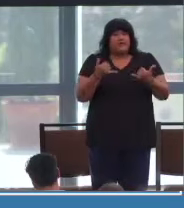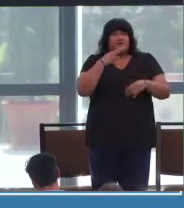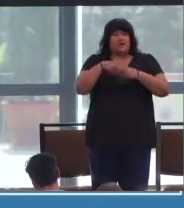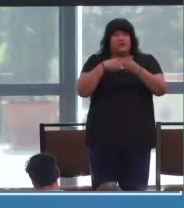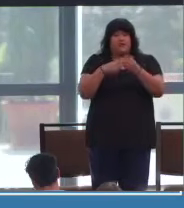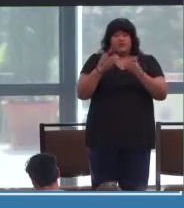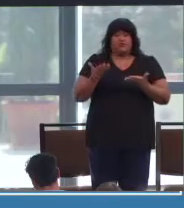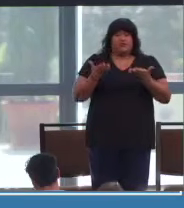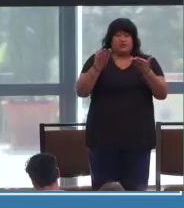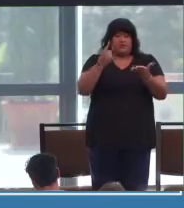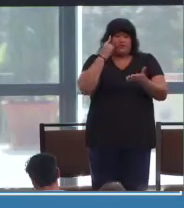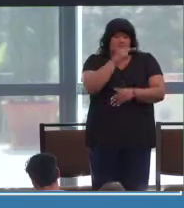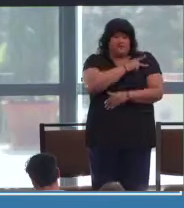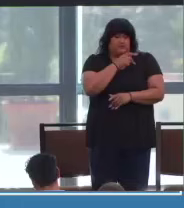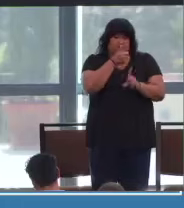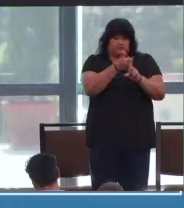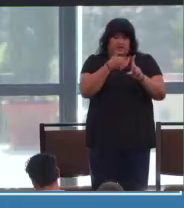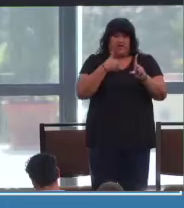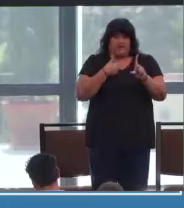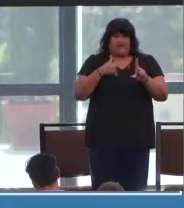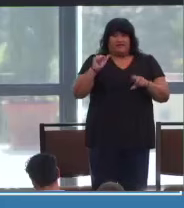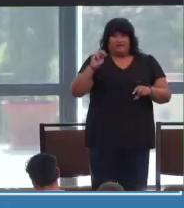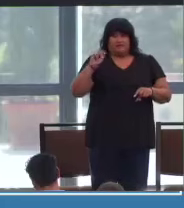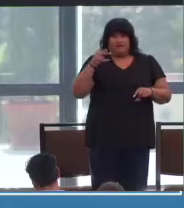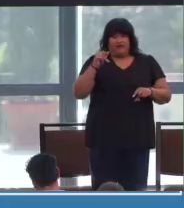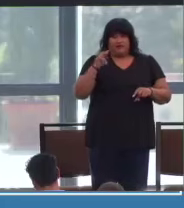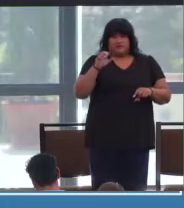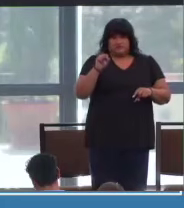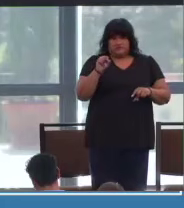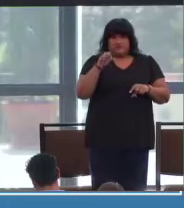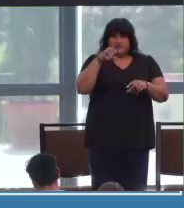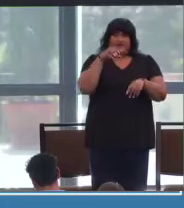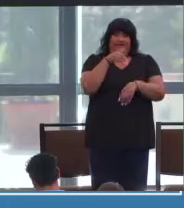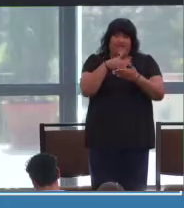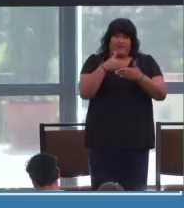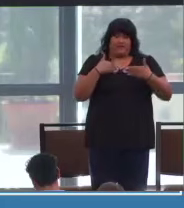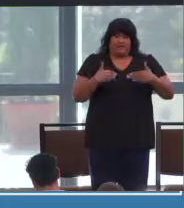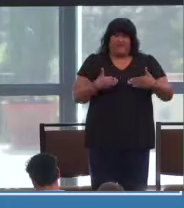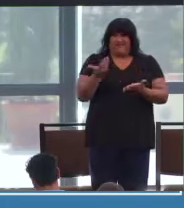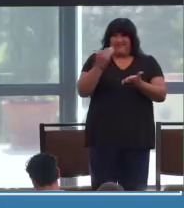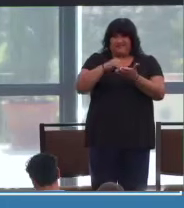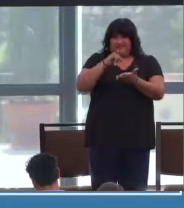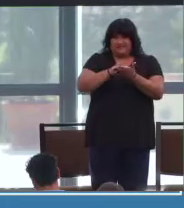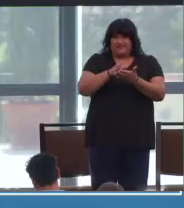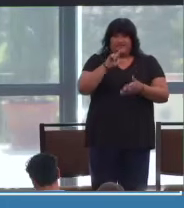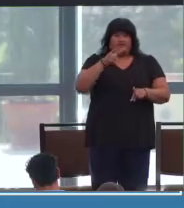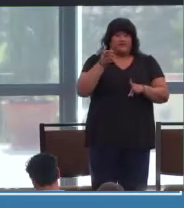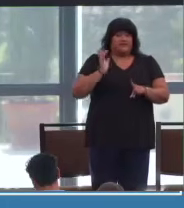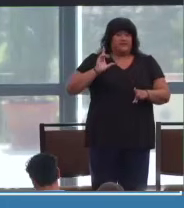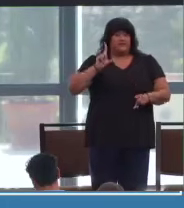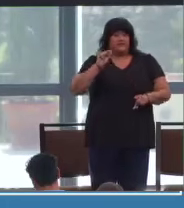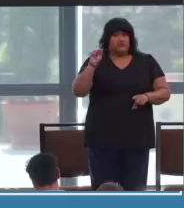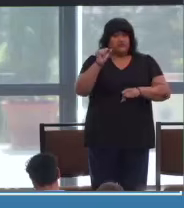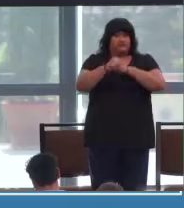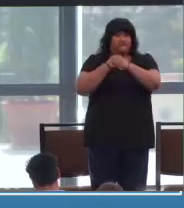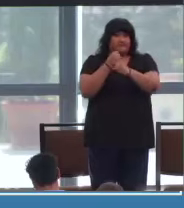the recommendations for patients who have antiphospholipid antibodies. Again, this comes from those 2020 ACR guidelines,